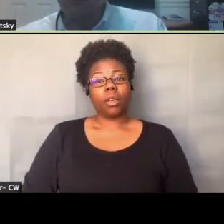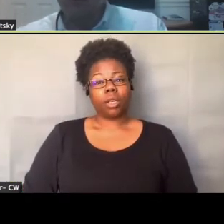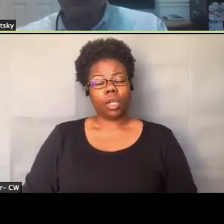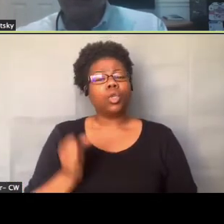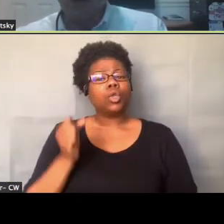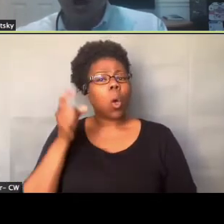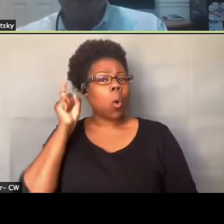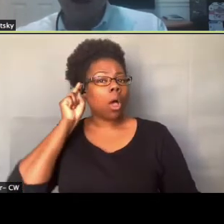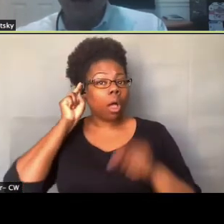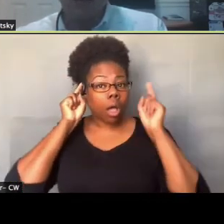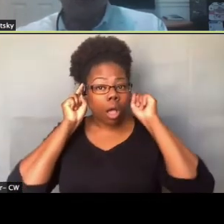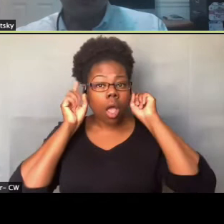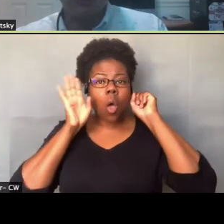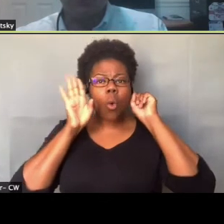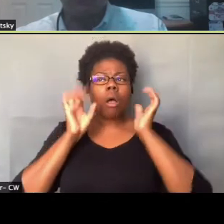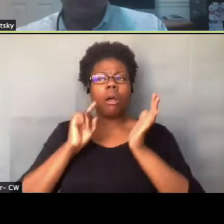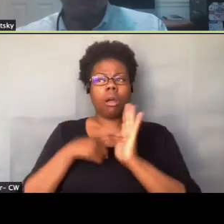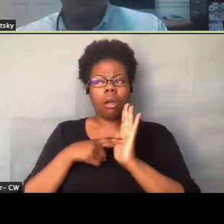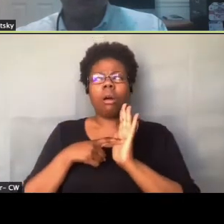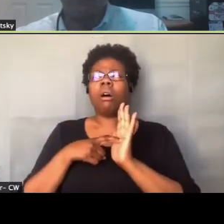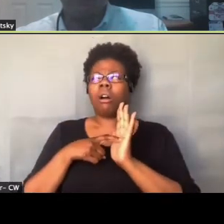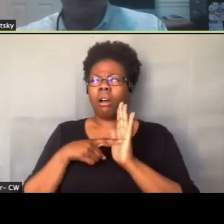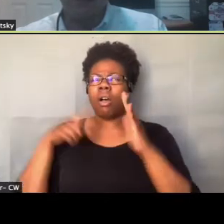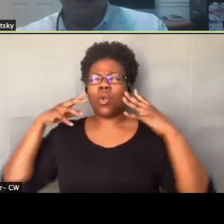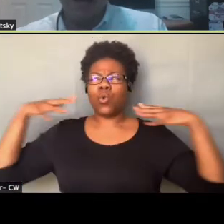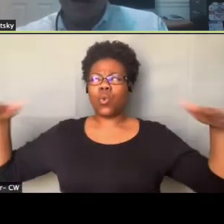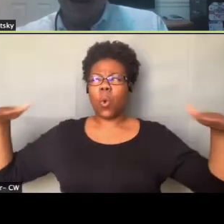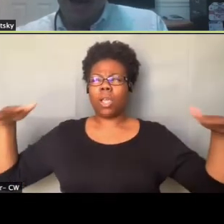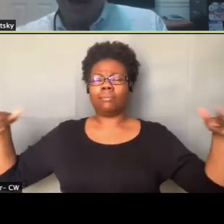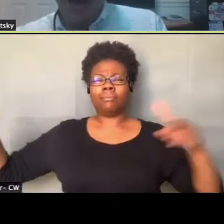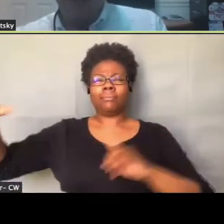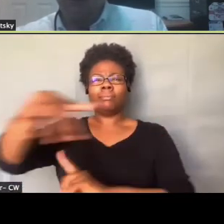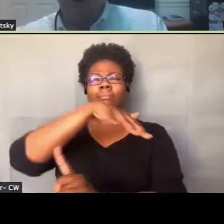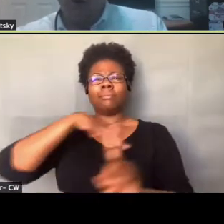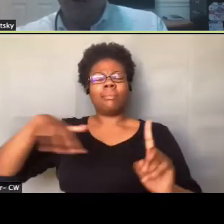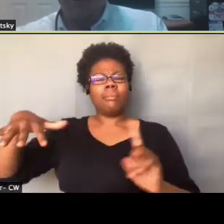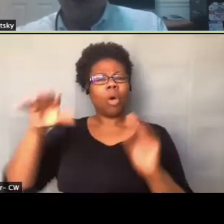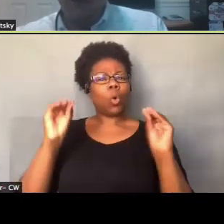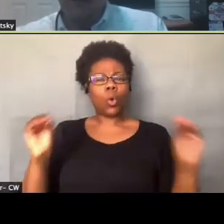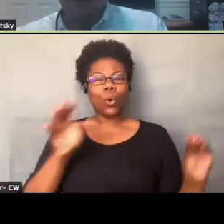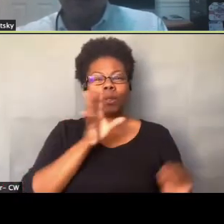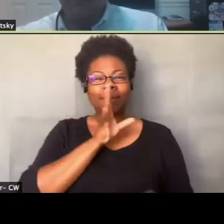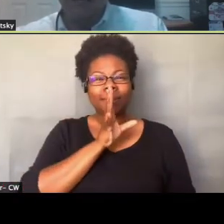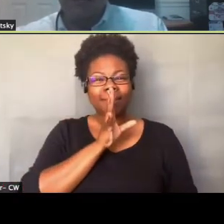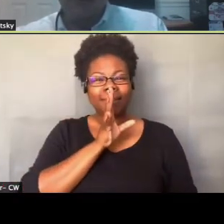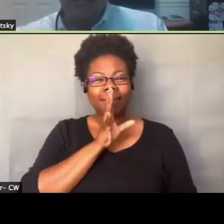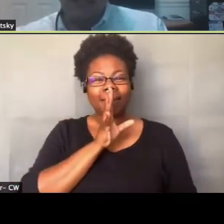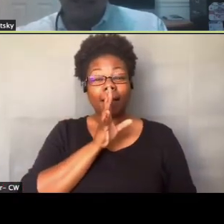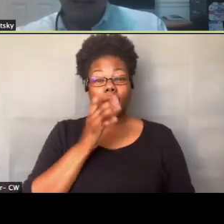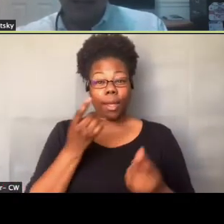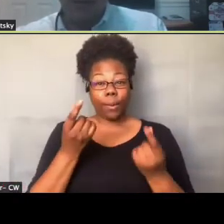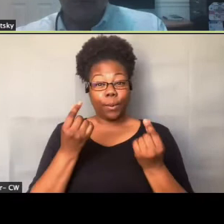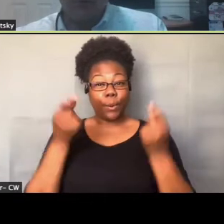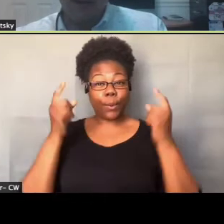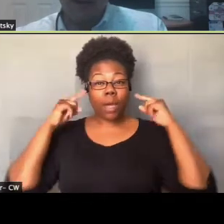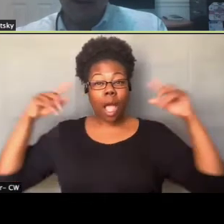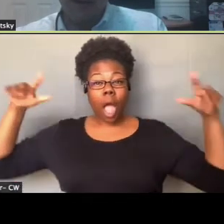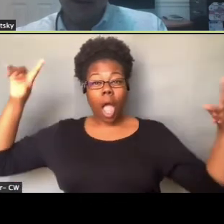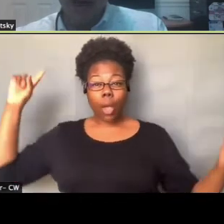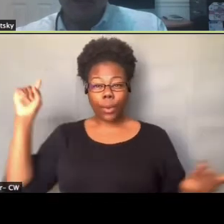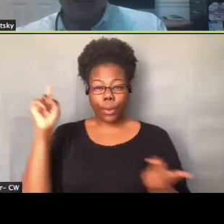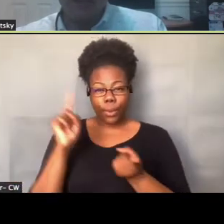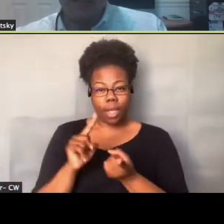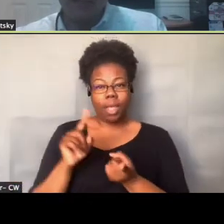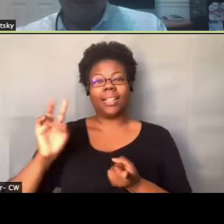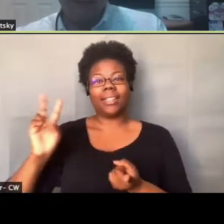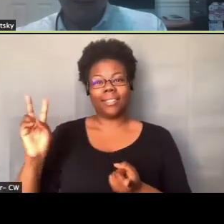it'll do is automatically reduce the overall volume. And the goal of doing that is to provide increased listening comfort